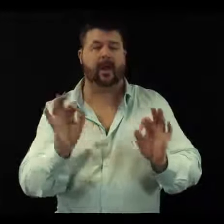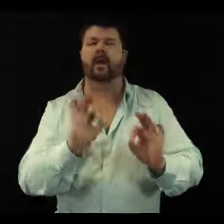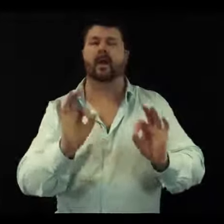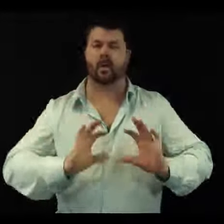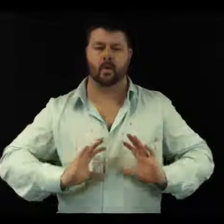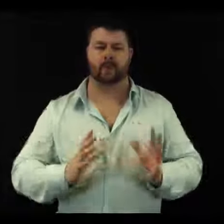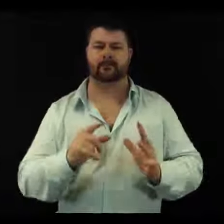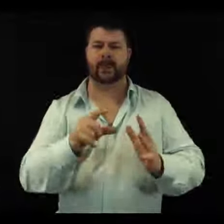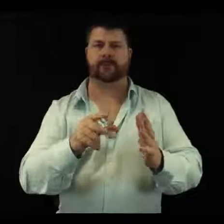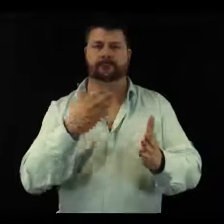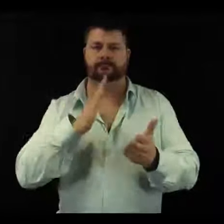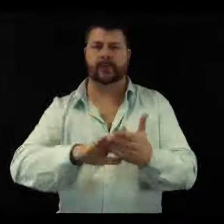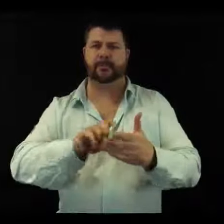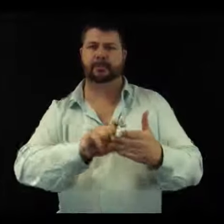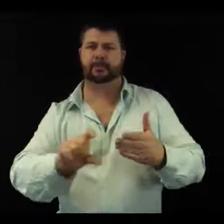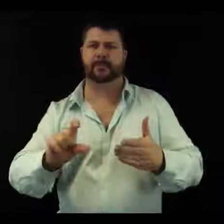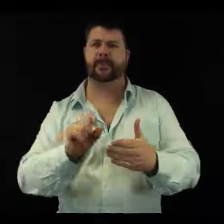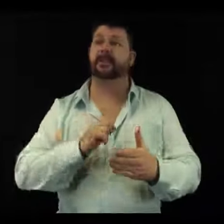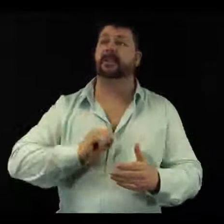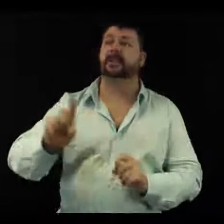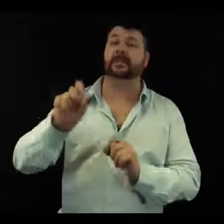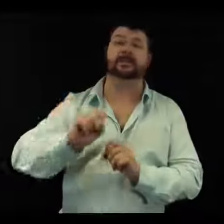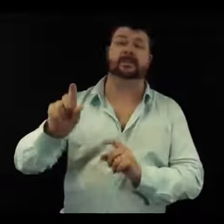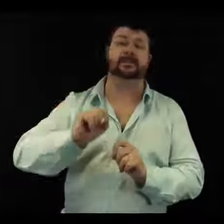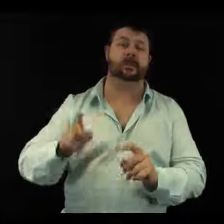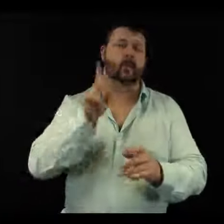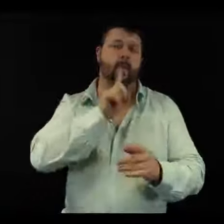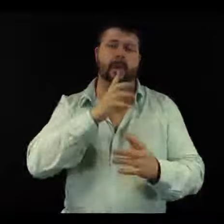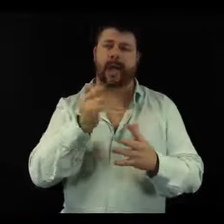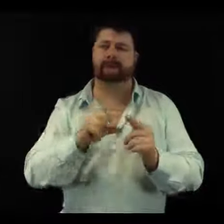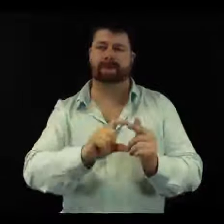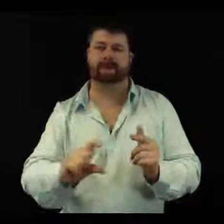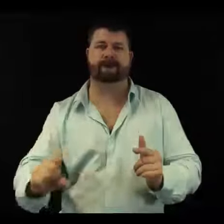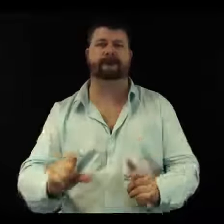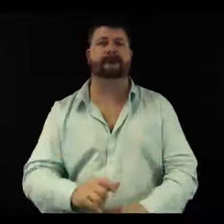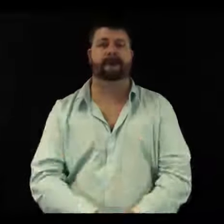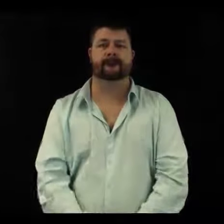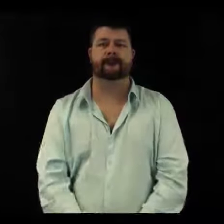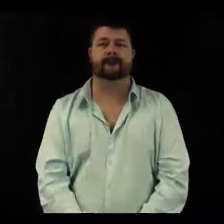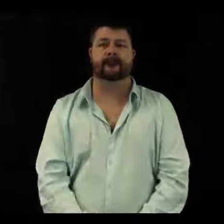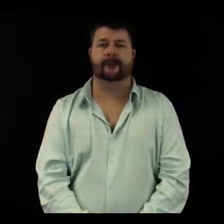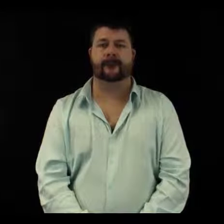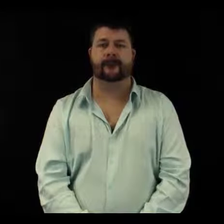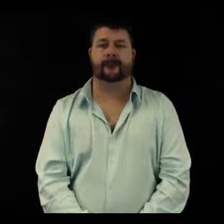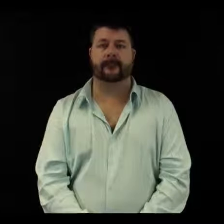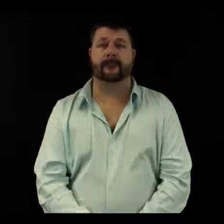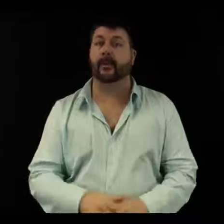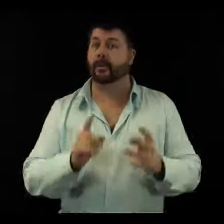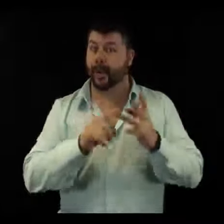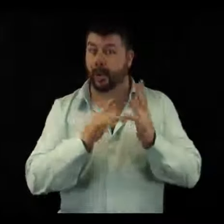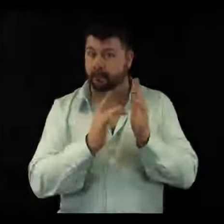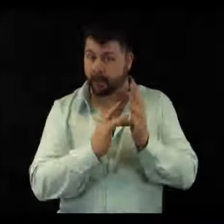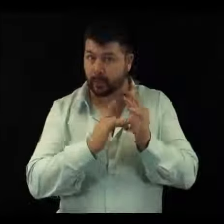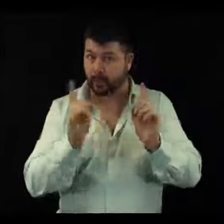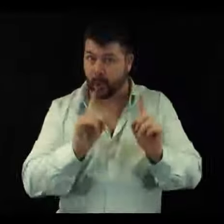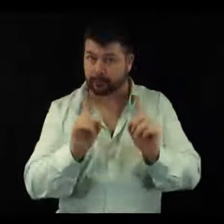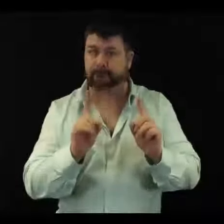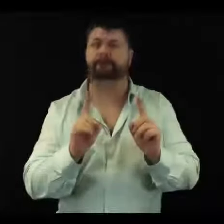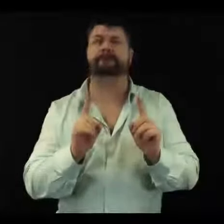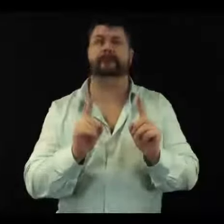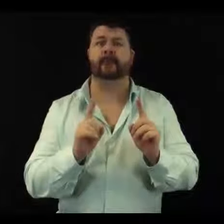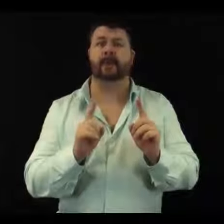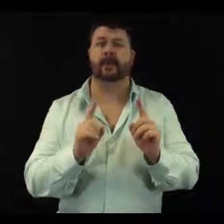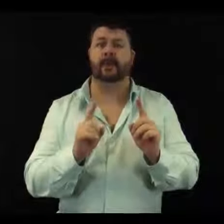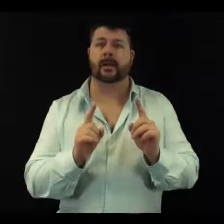iPad, so you'll probably want to change it straight away. Something like -- your name at